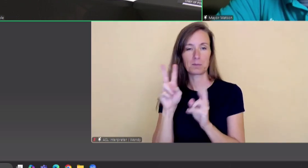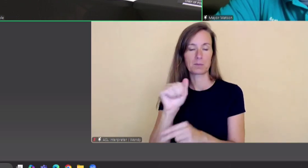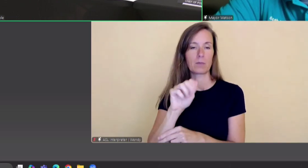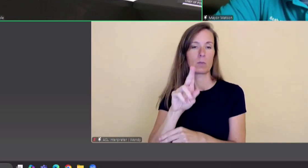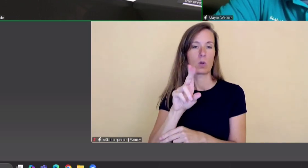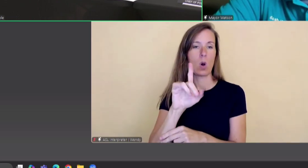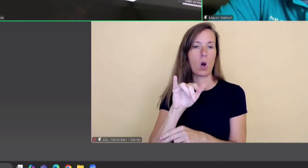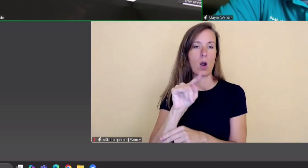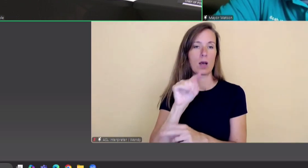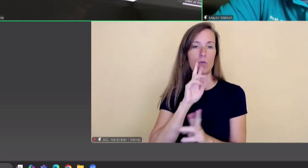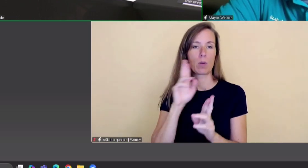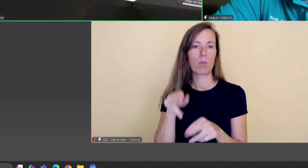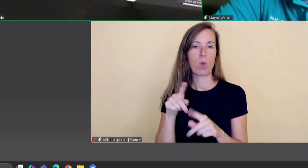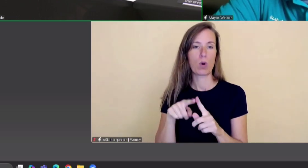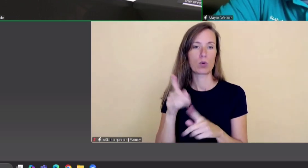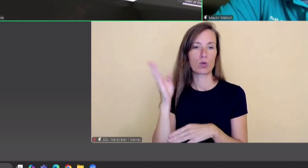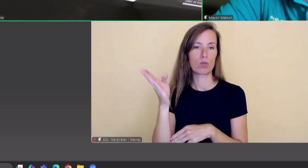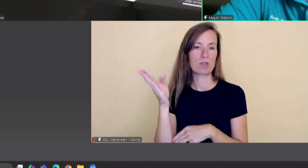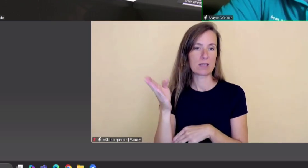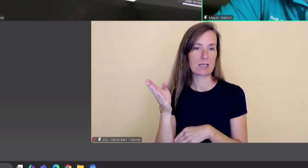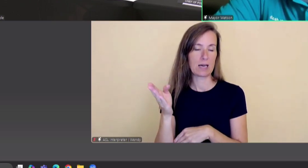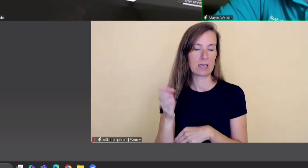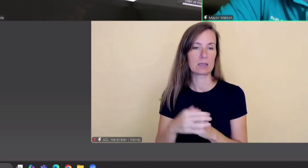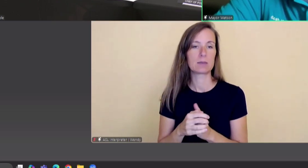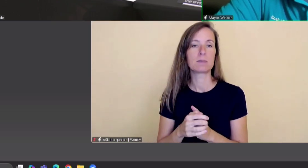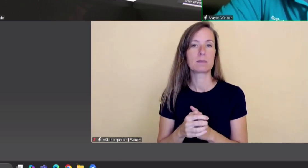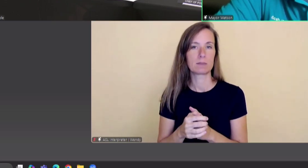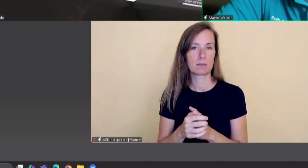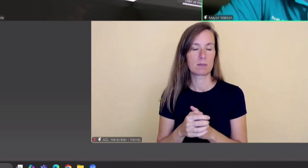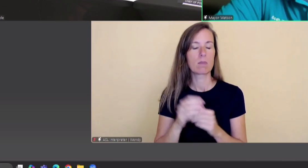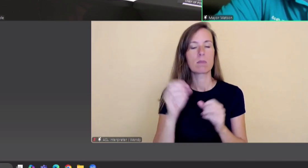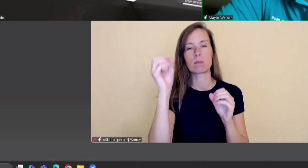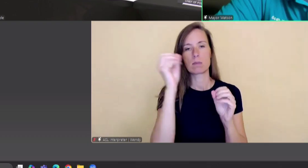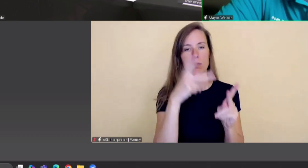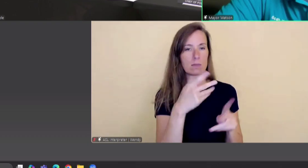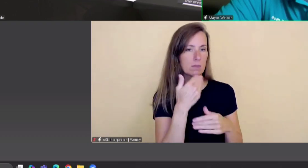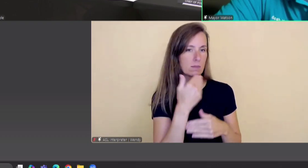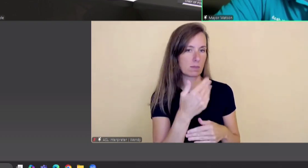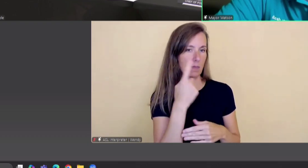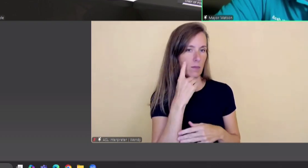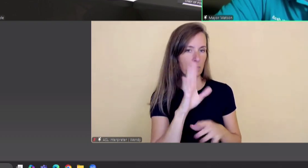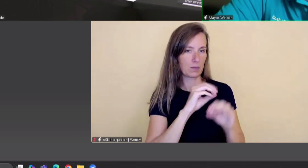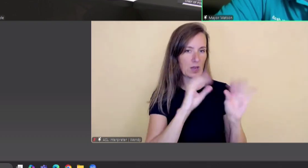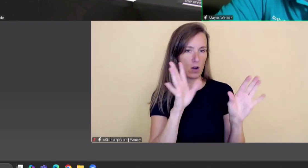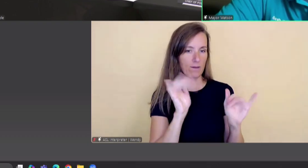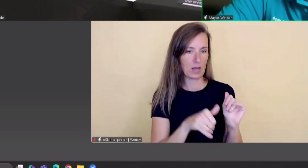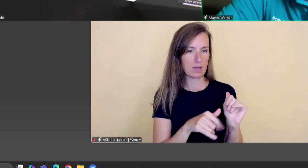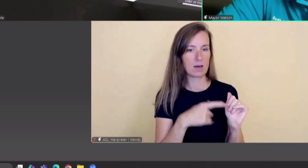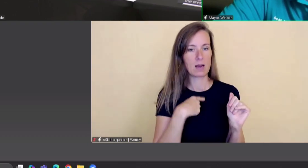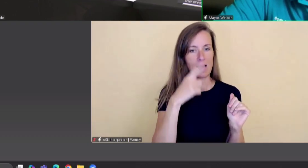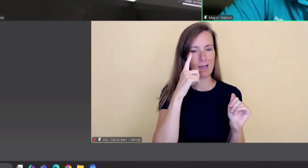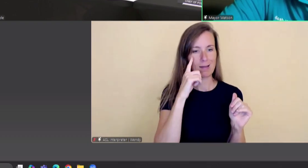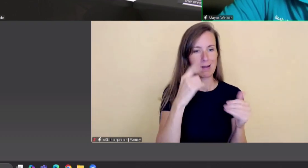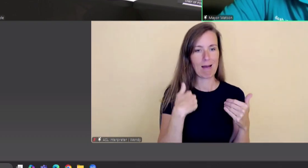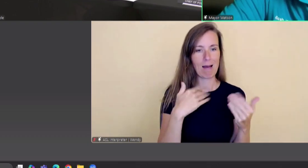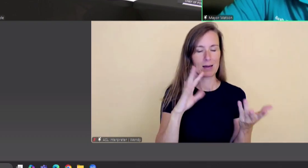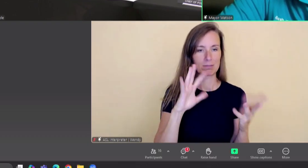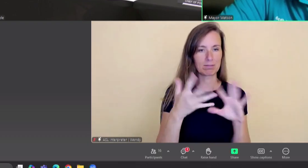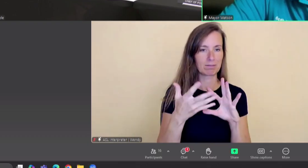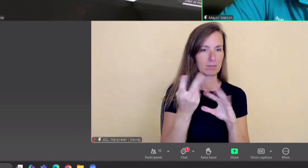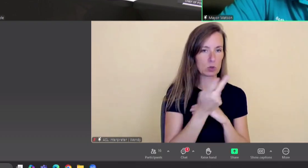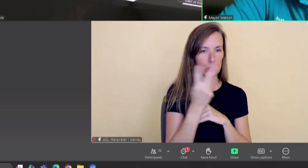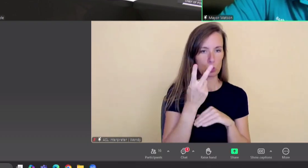to be presented. Yes. Okay. Thank you for clarifying that. I think I had tangled the two in my head. Yes.